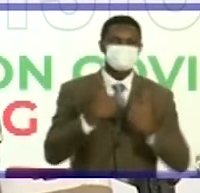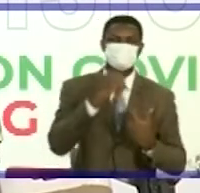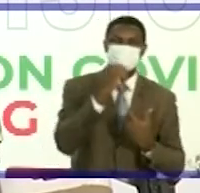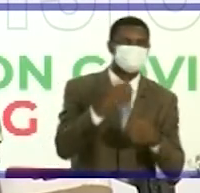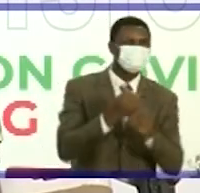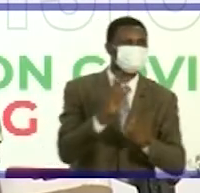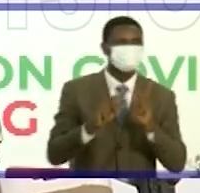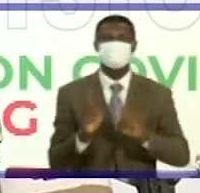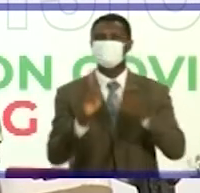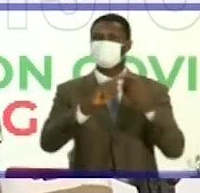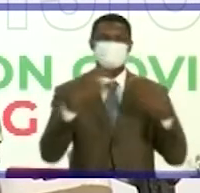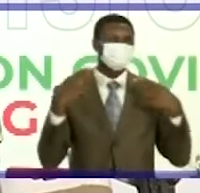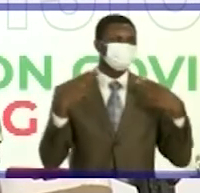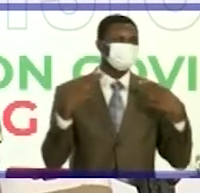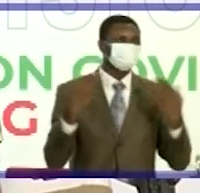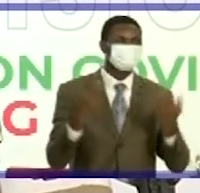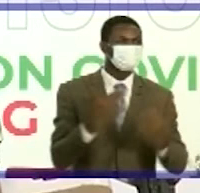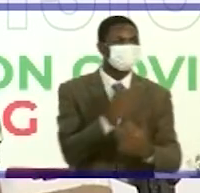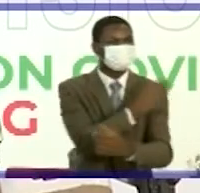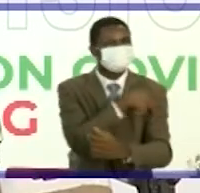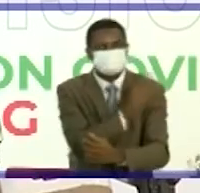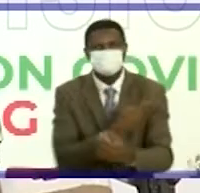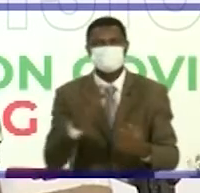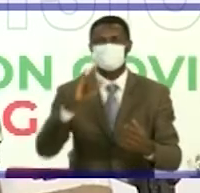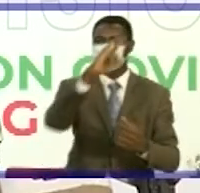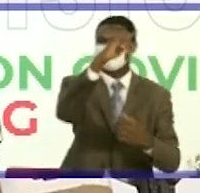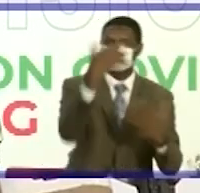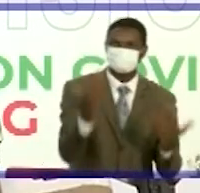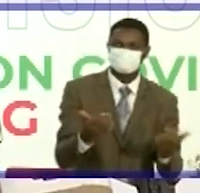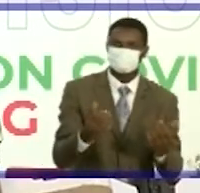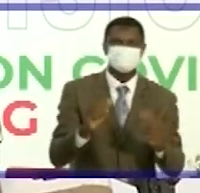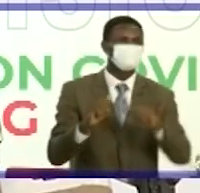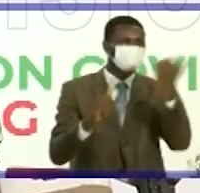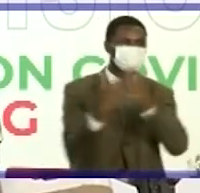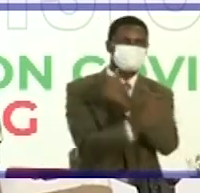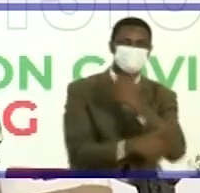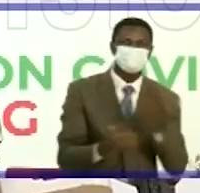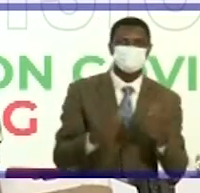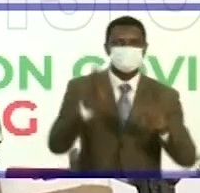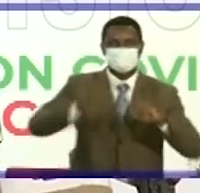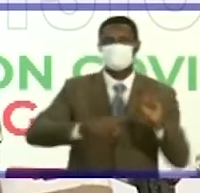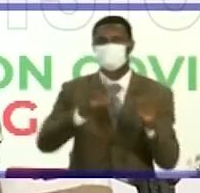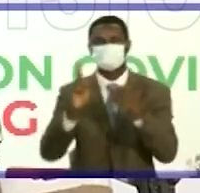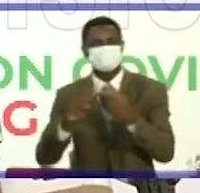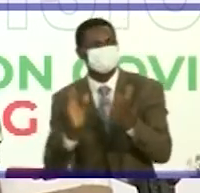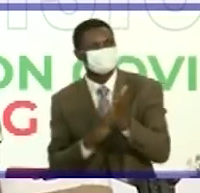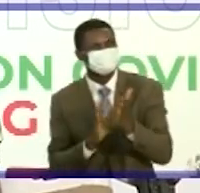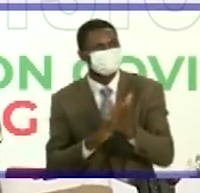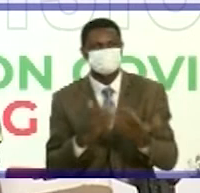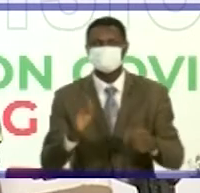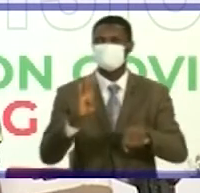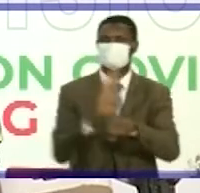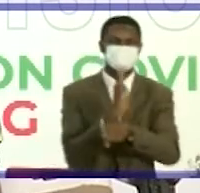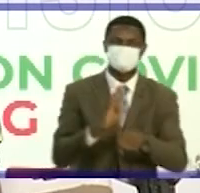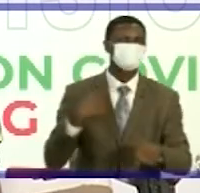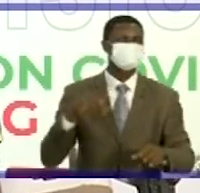hospitals abroad, had denied you access to your schools, had denied you access to your businesses. We feel